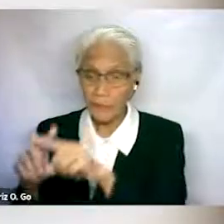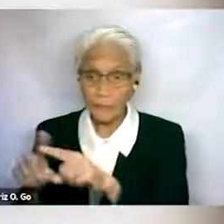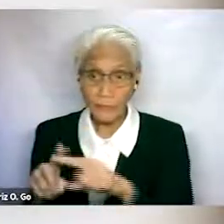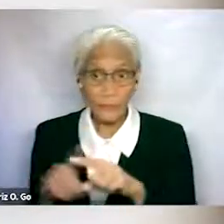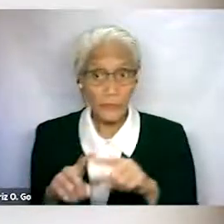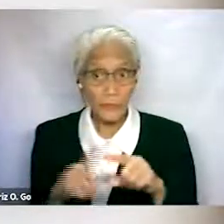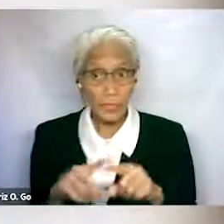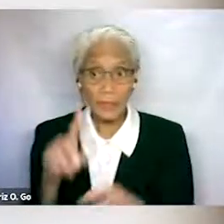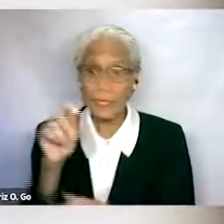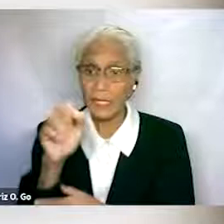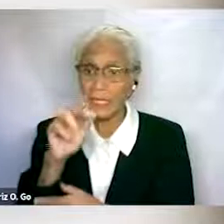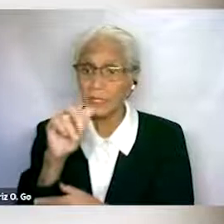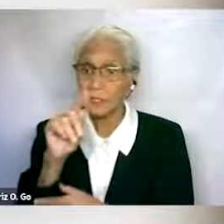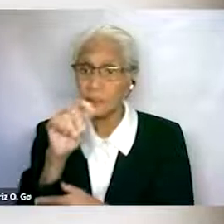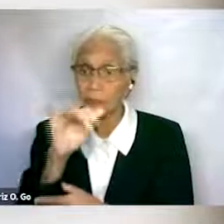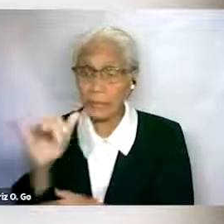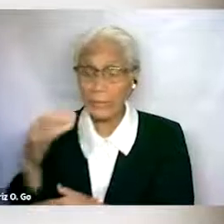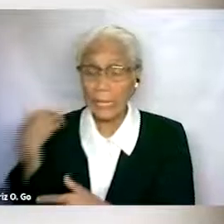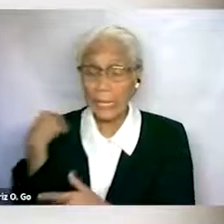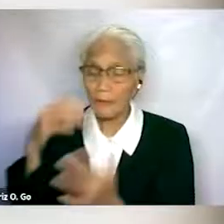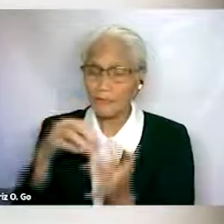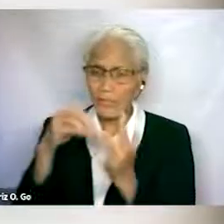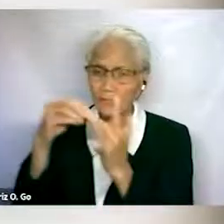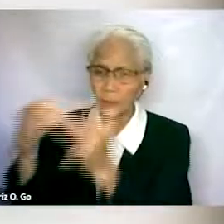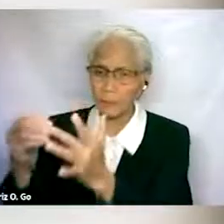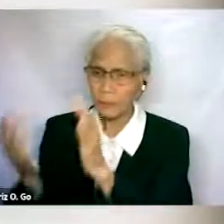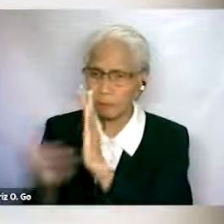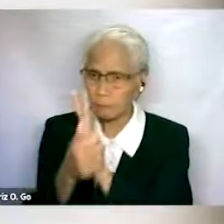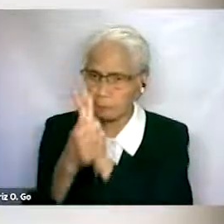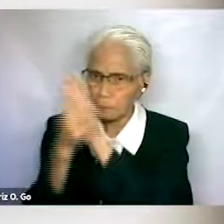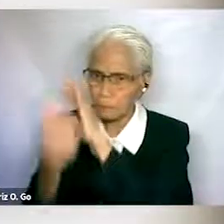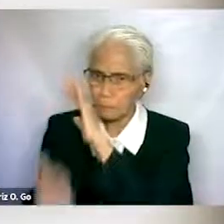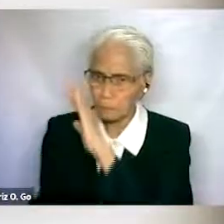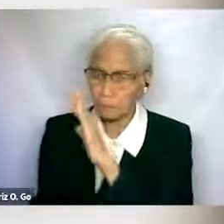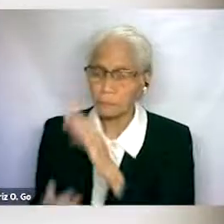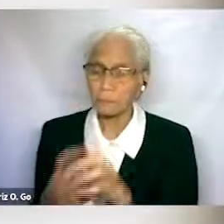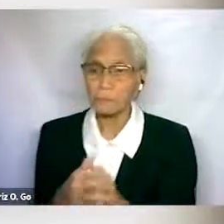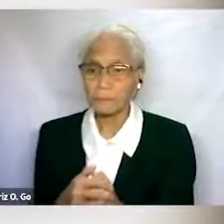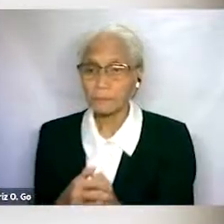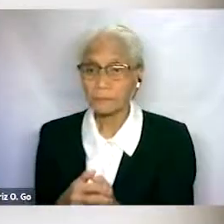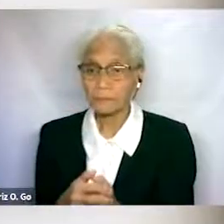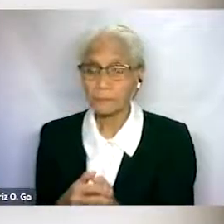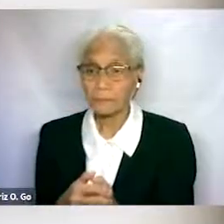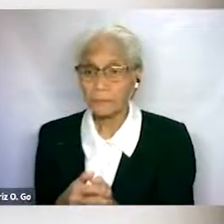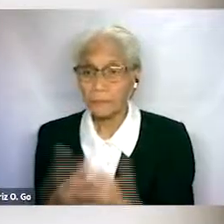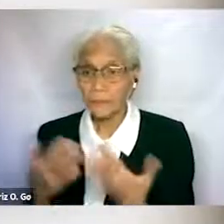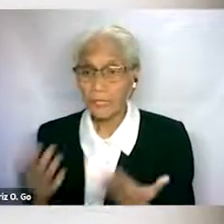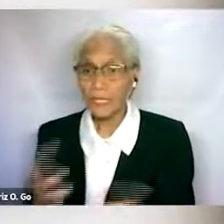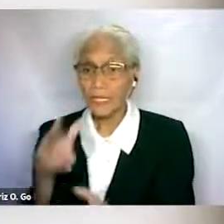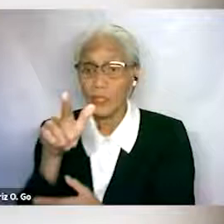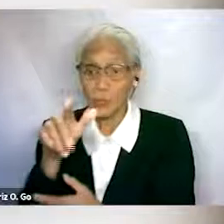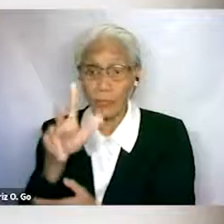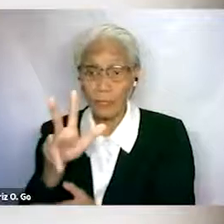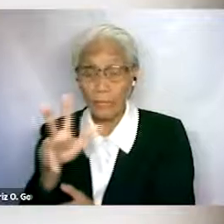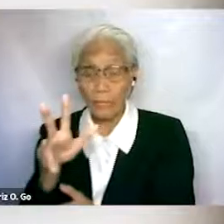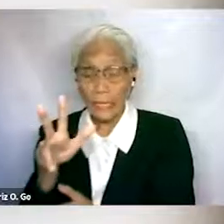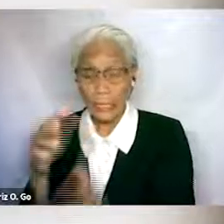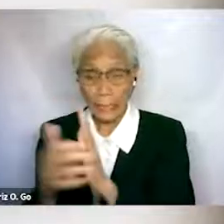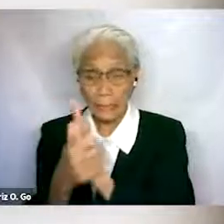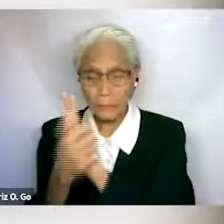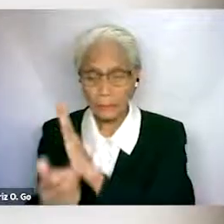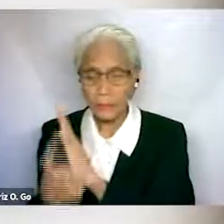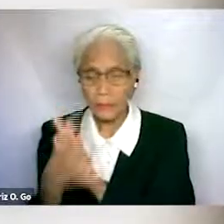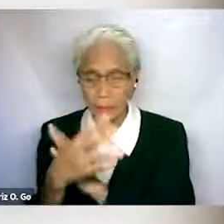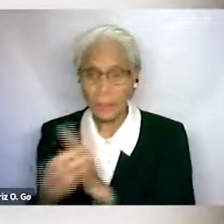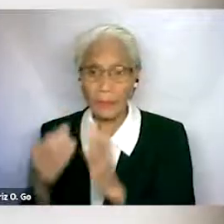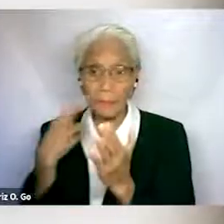of the treaty. So in the Philippines, we are a signatory to the optional protocol, and currently we have 3 decided cases against